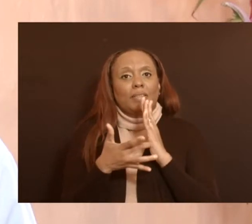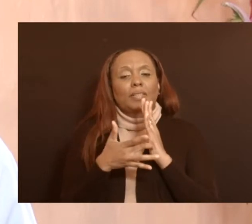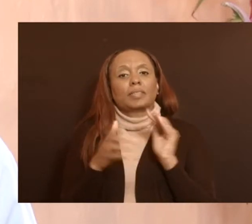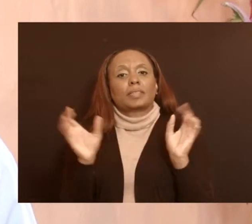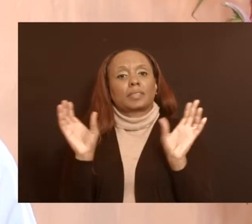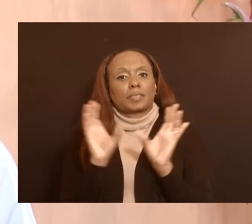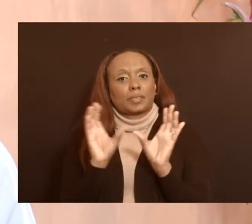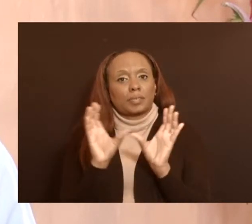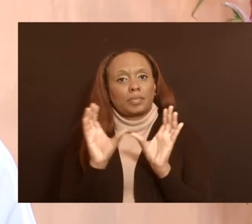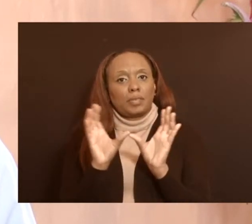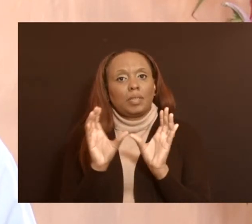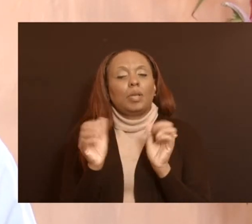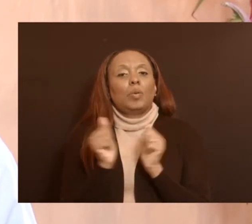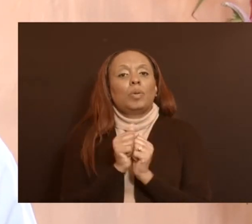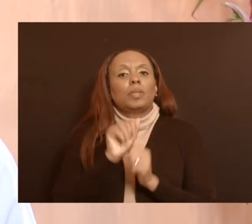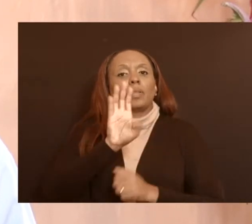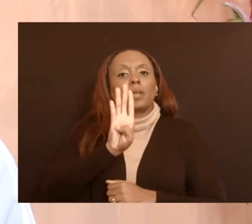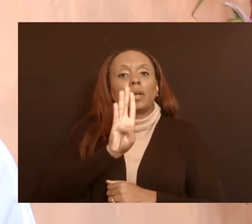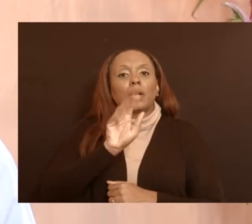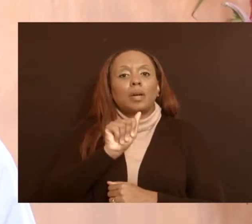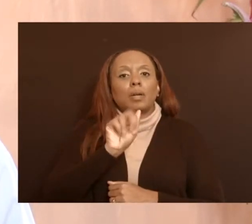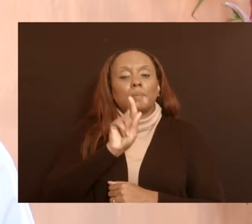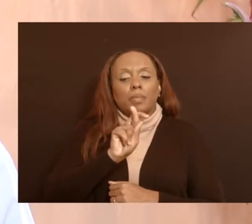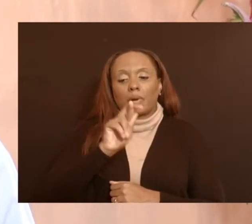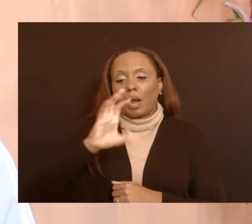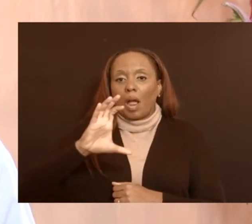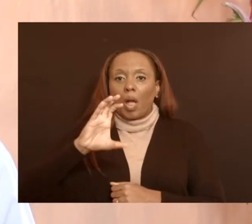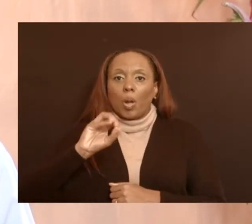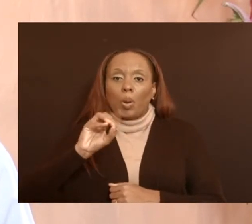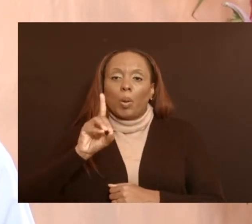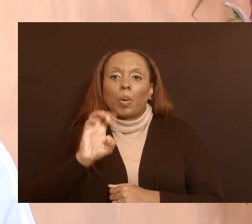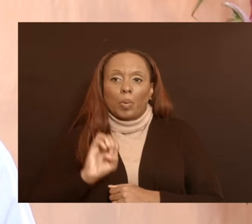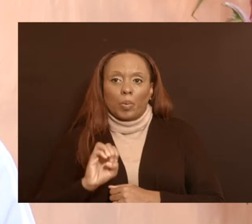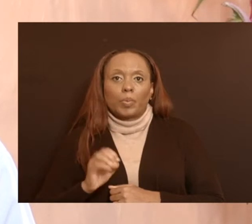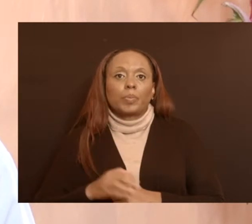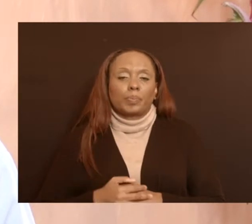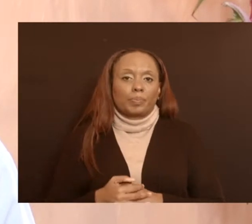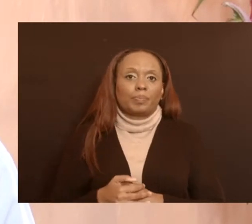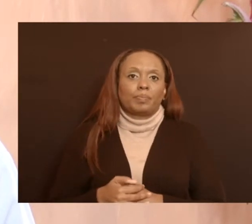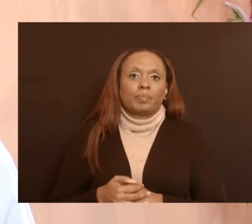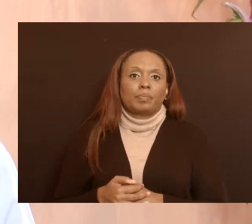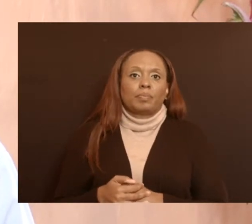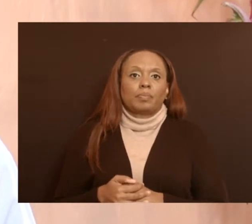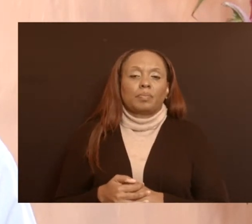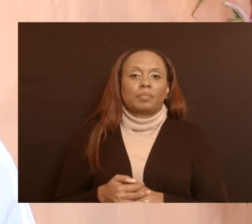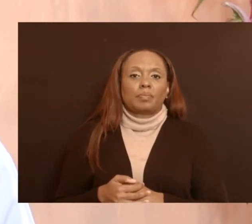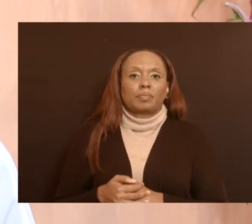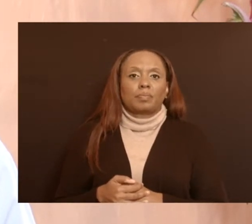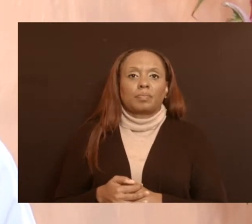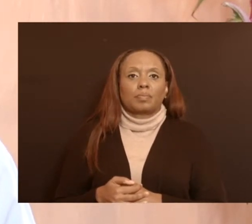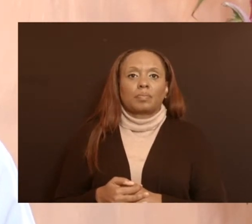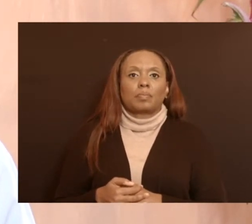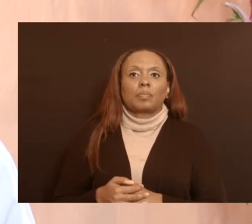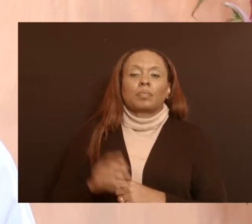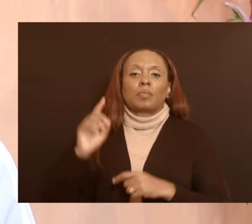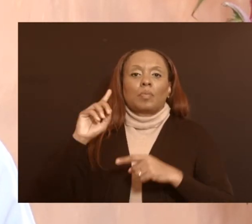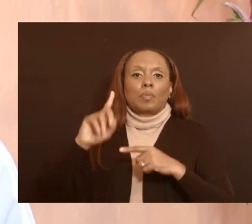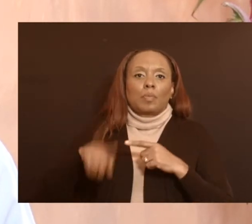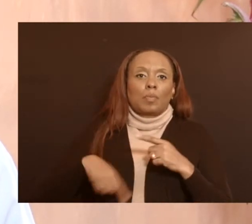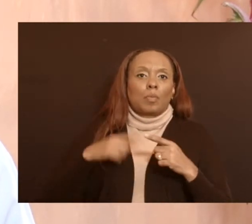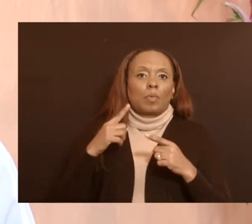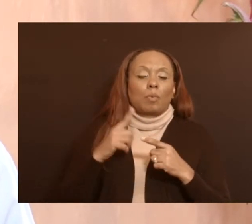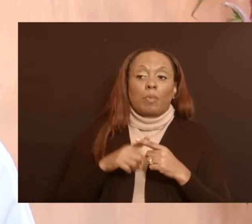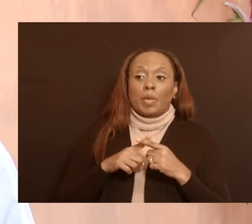certificates with the barcode, and that is what has to be produced when they enter those establishments for